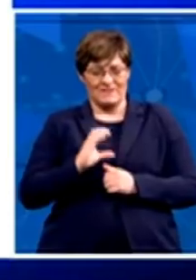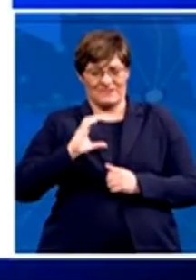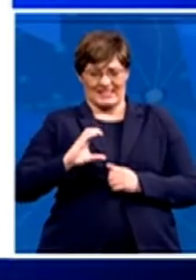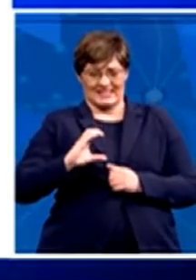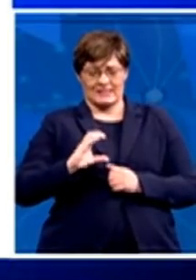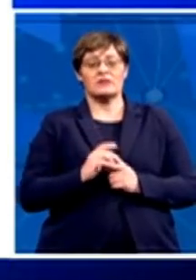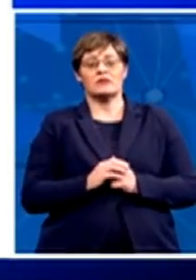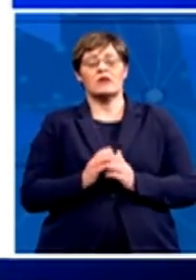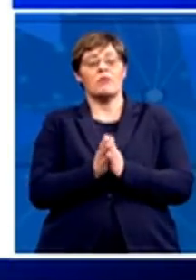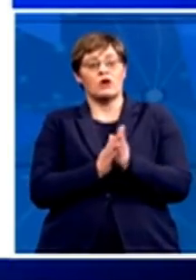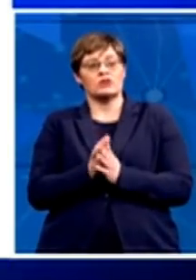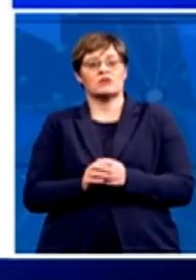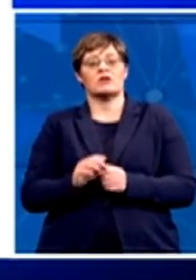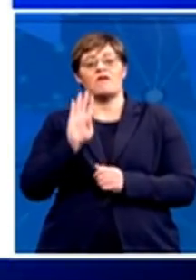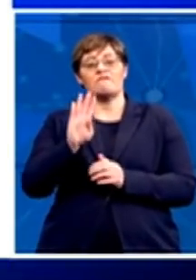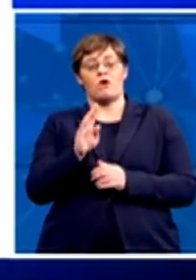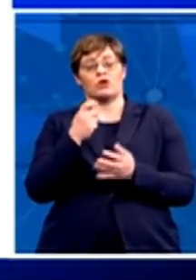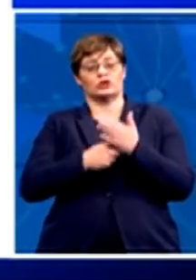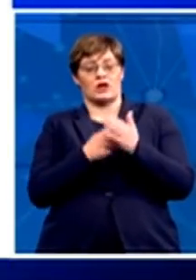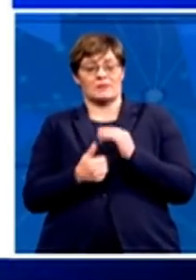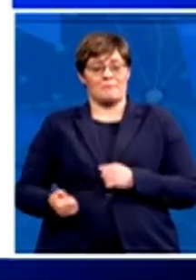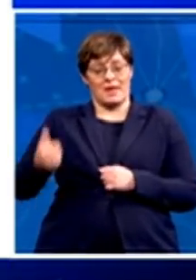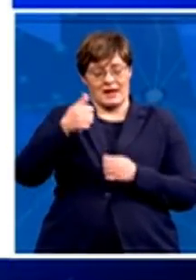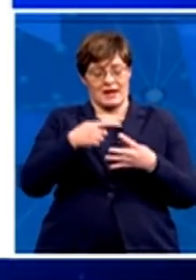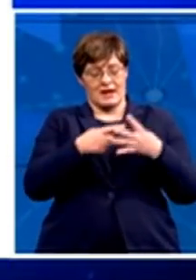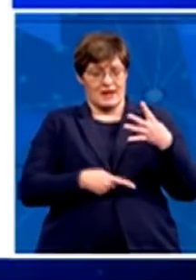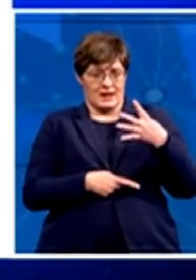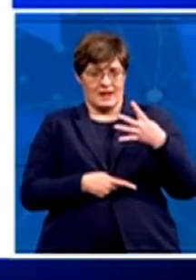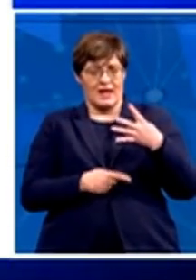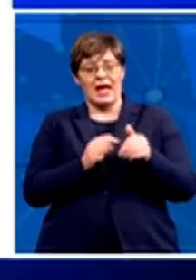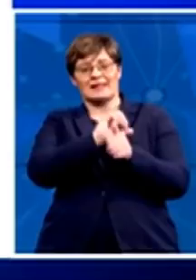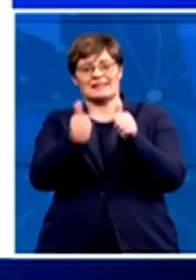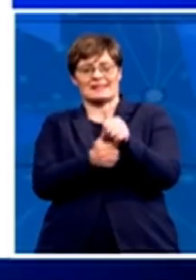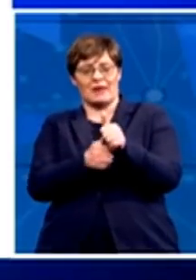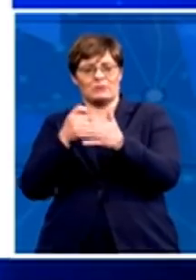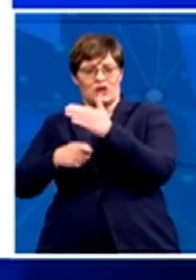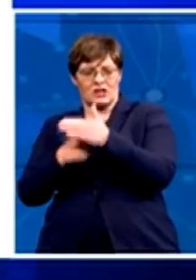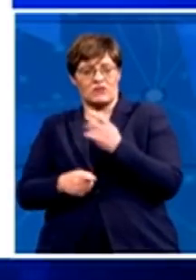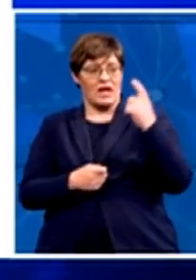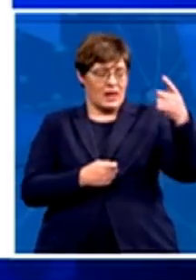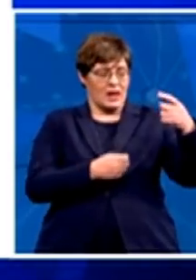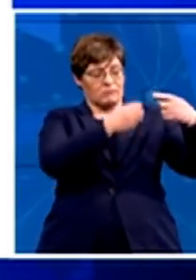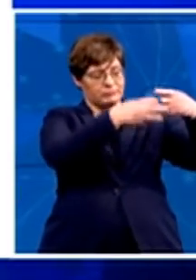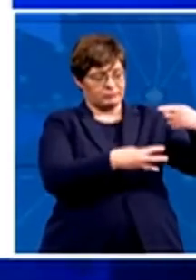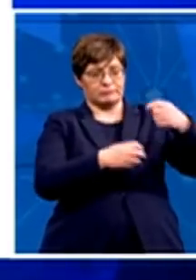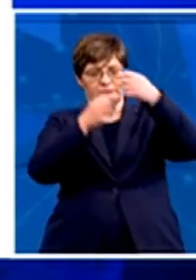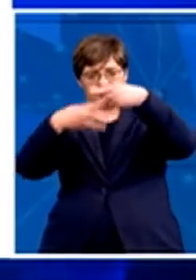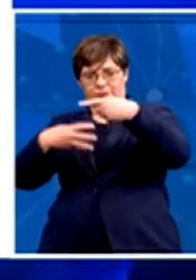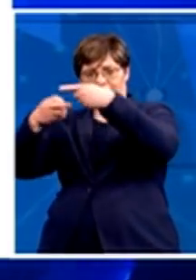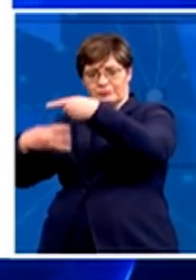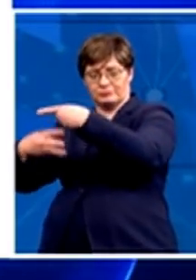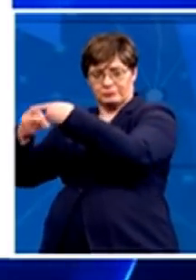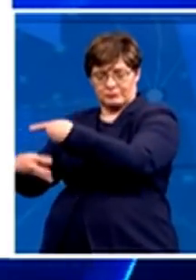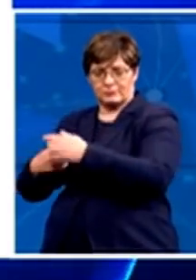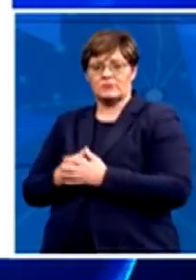with a number of sub-charges related to each main charge. And then we also have the panel report now, which runs to